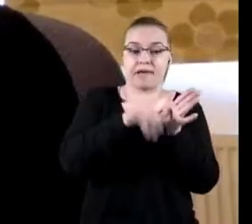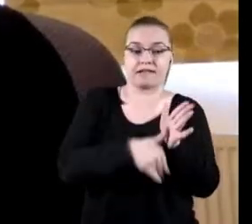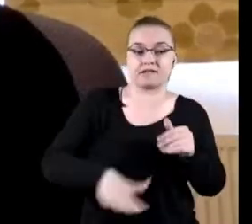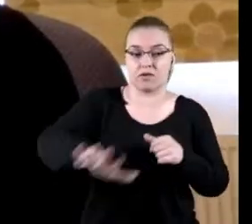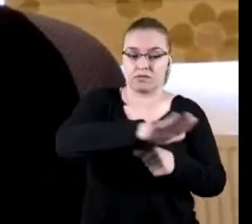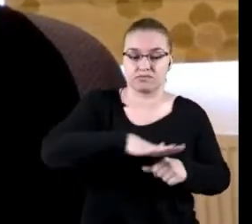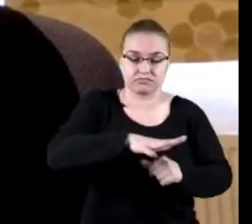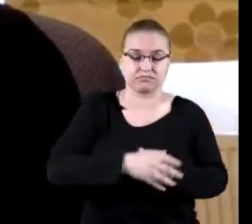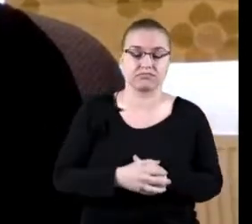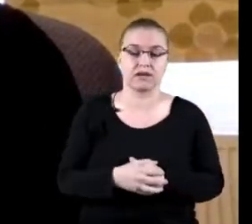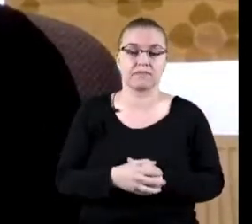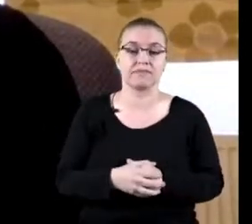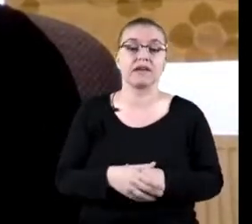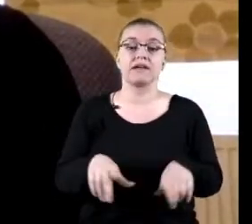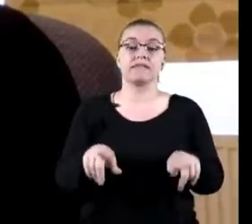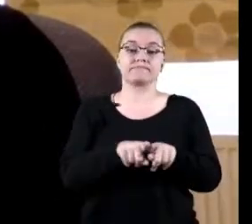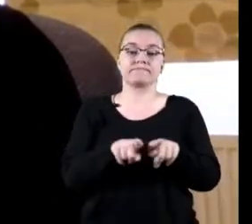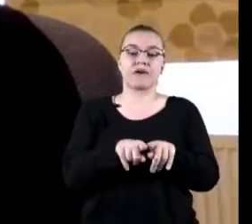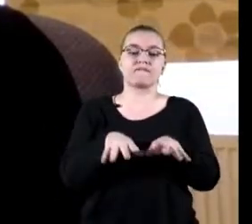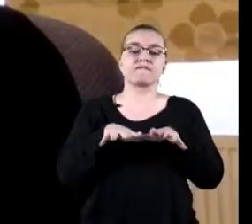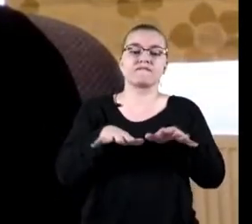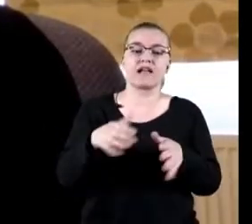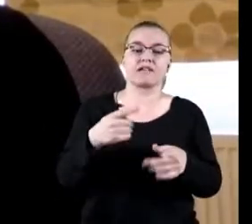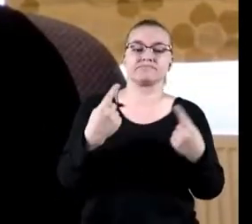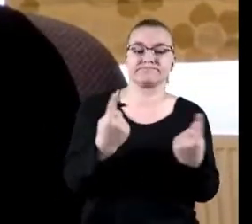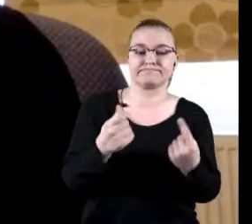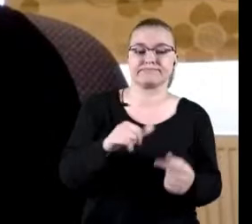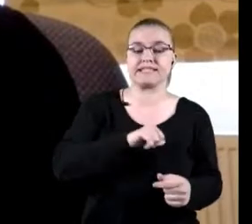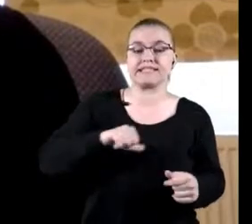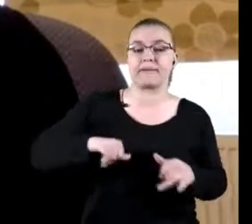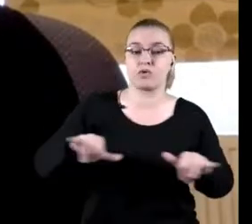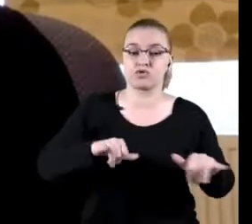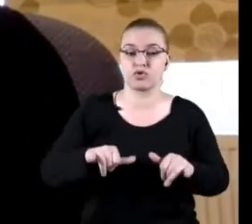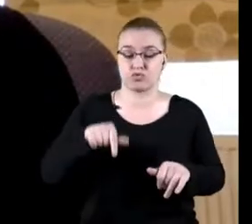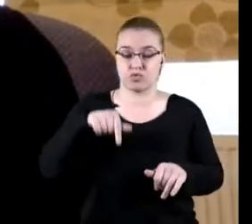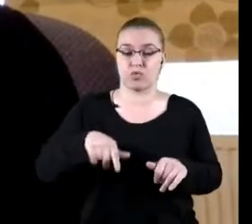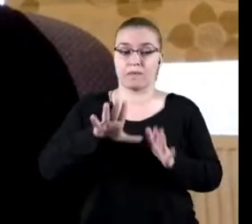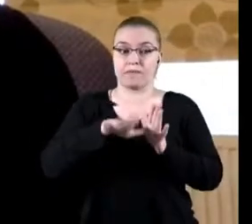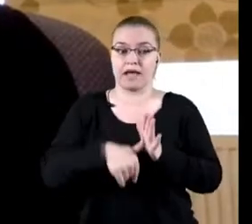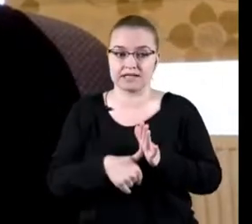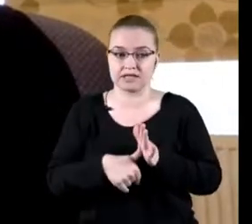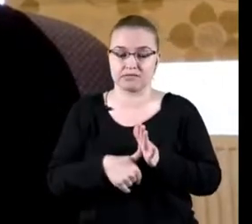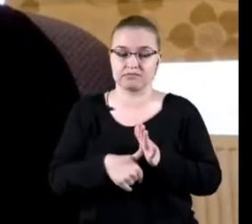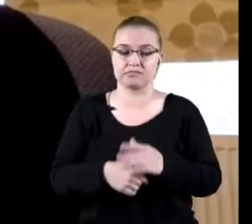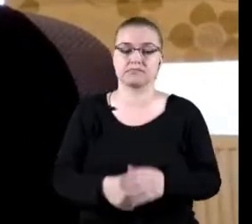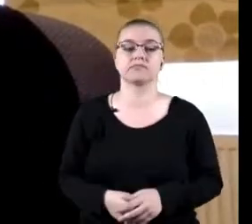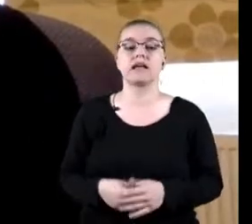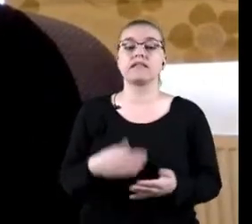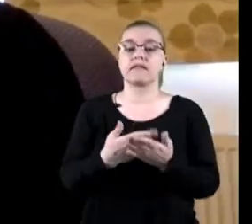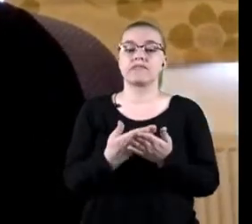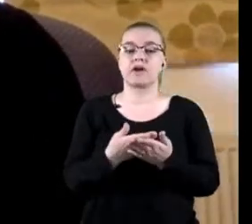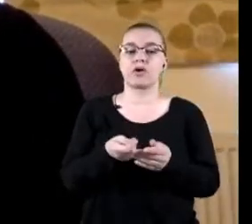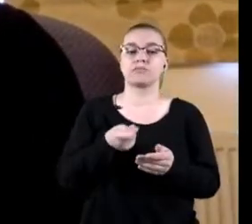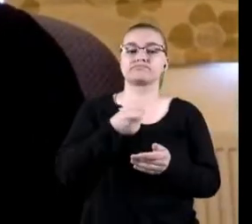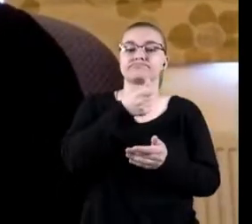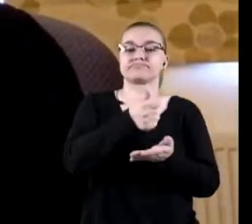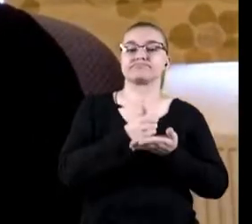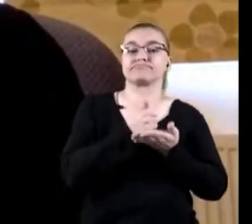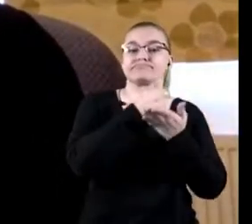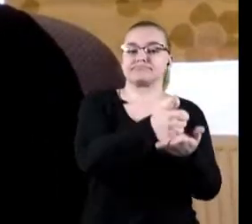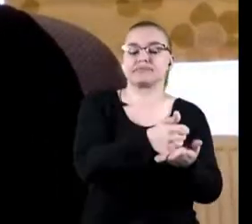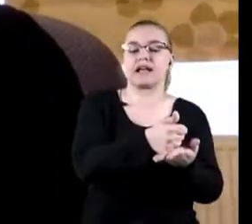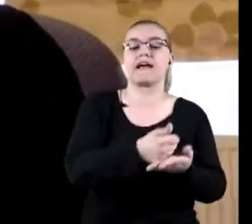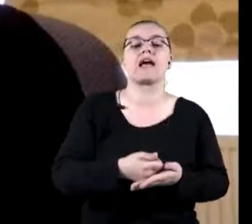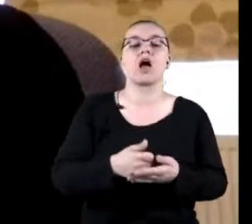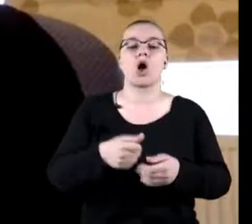local governments. Evidence shows that ultimately investing in resilience pays for itself. In April this year,